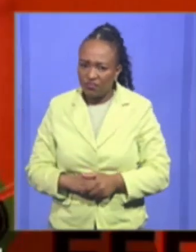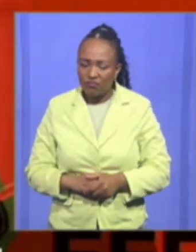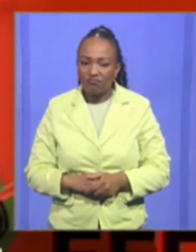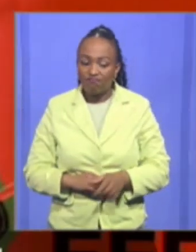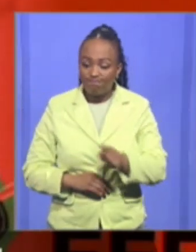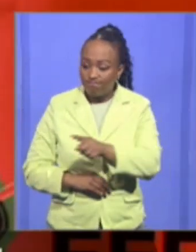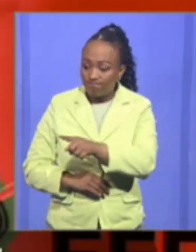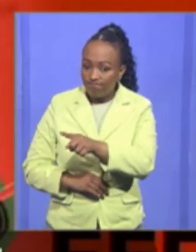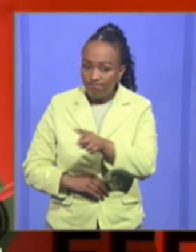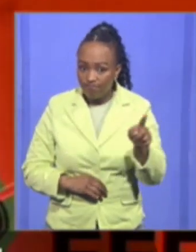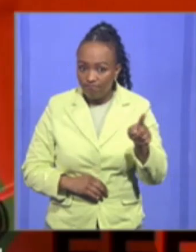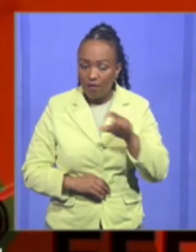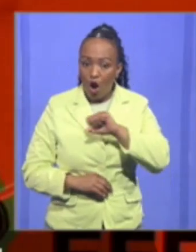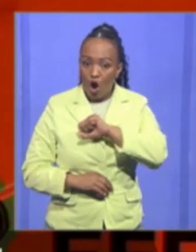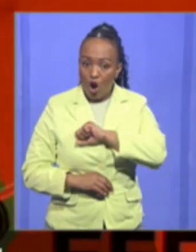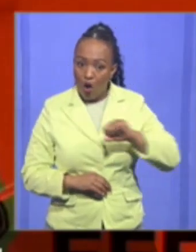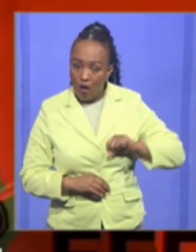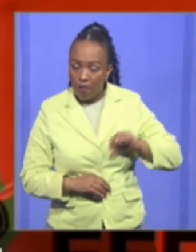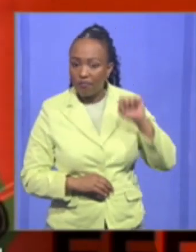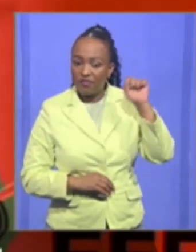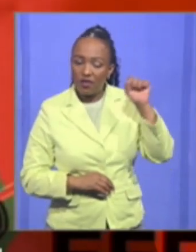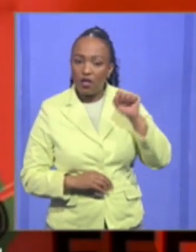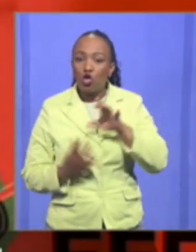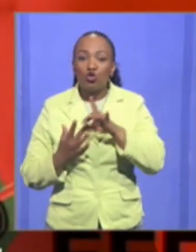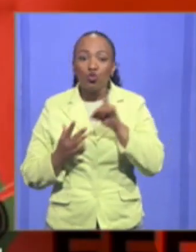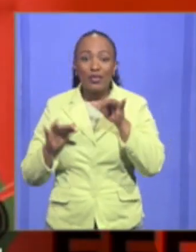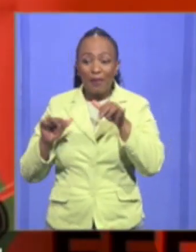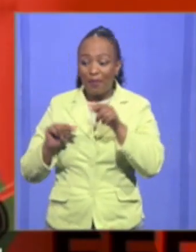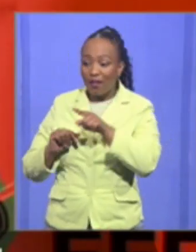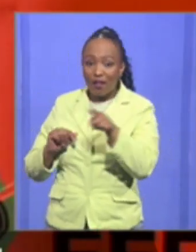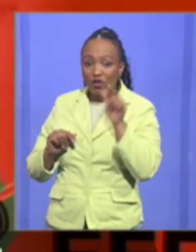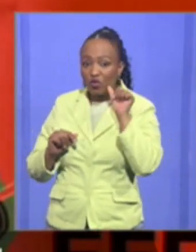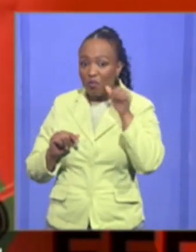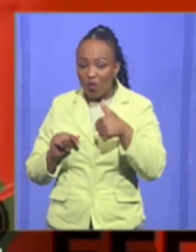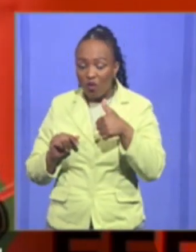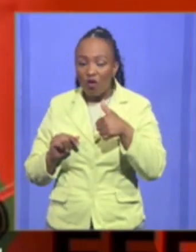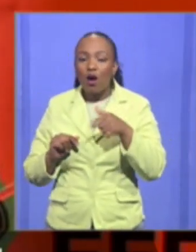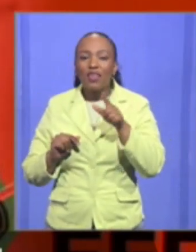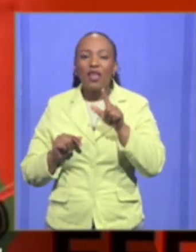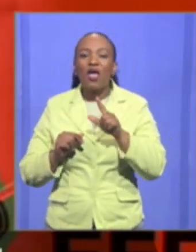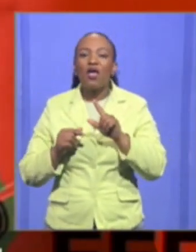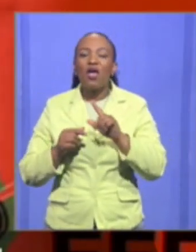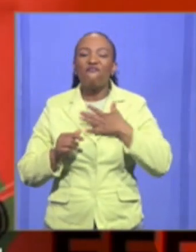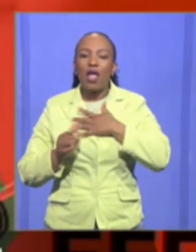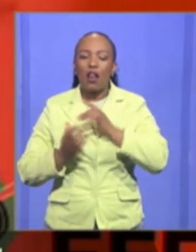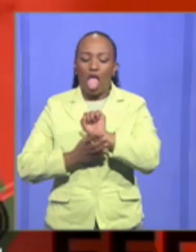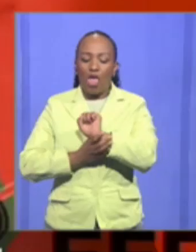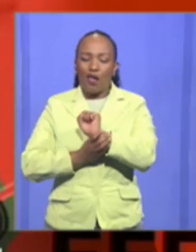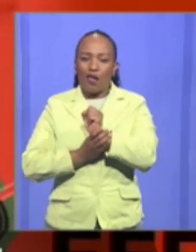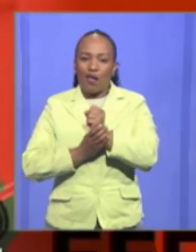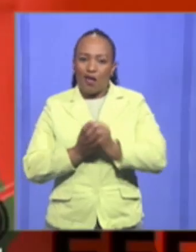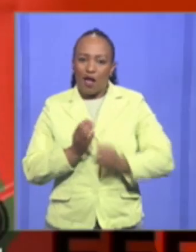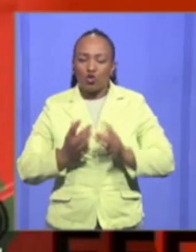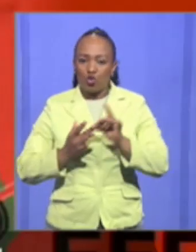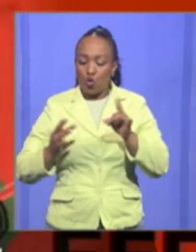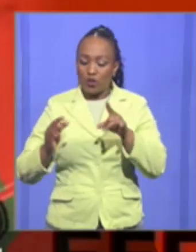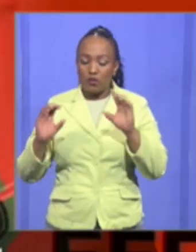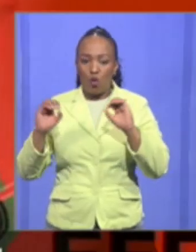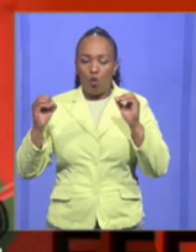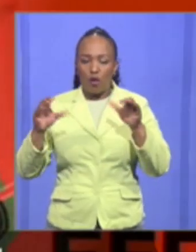Comrades, do not make the mistake of choosing people tomorrow who are too ashamed to choose you today. You are